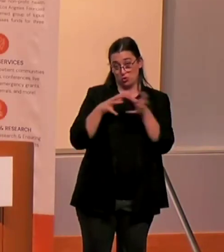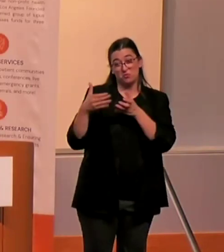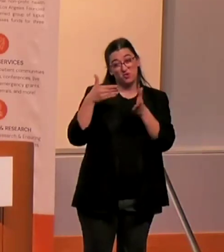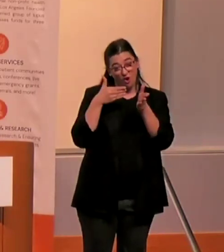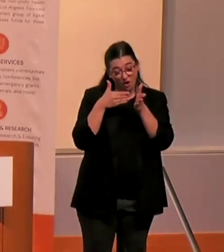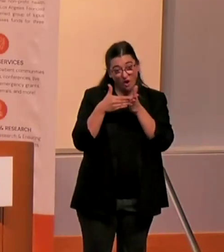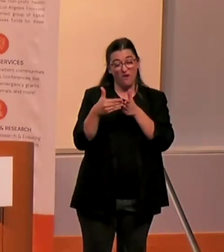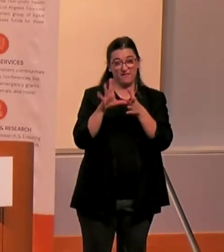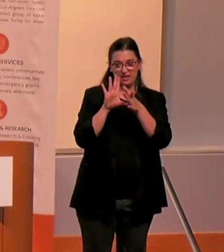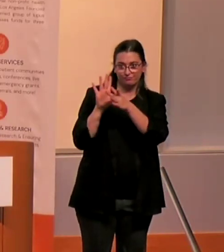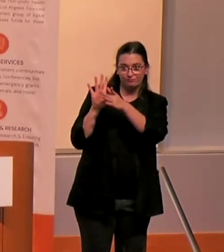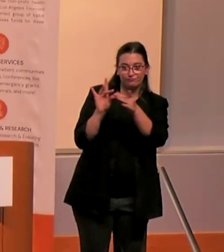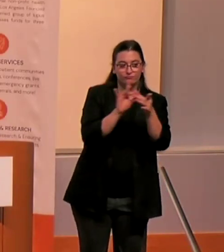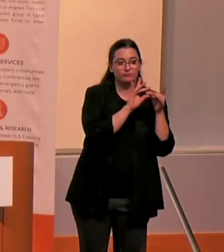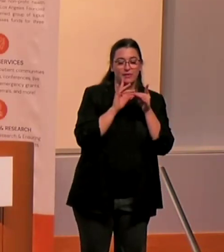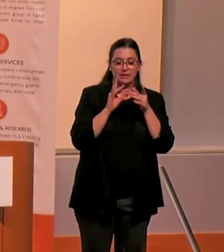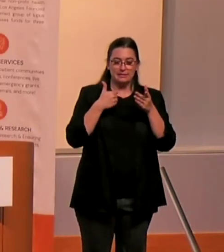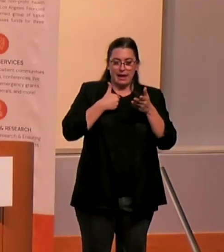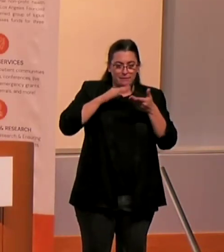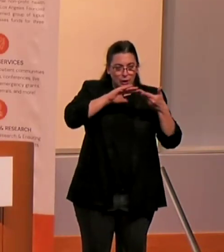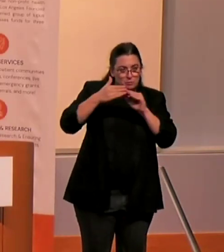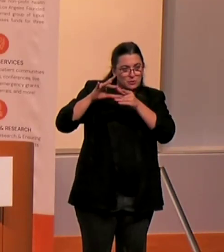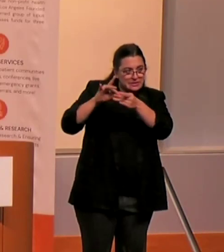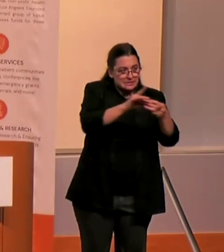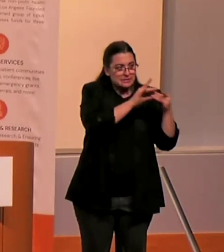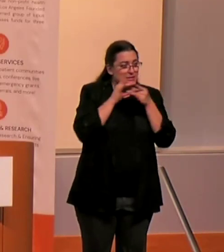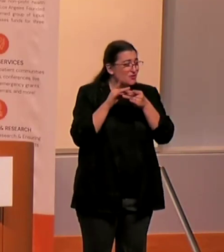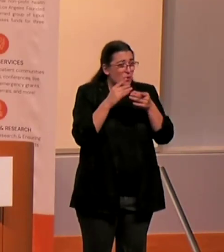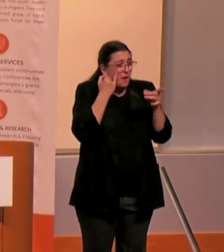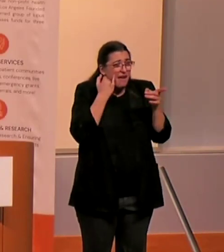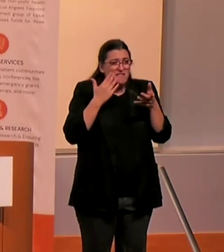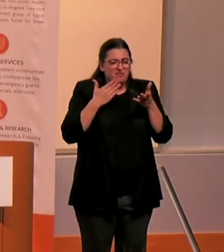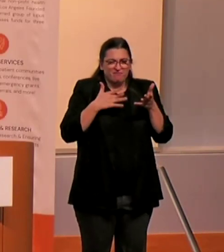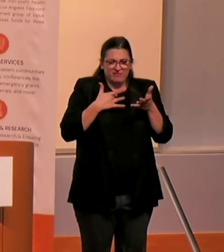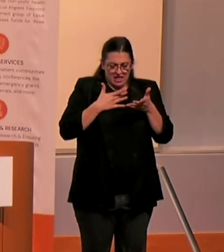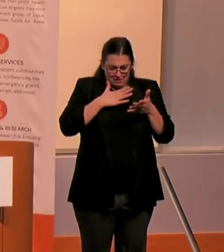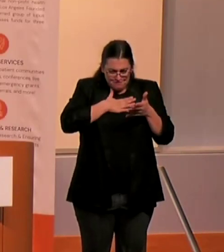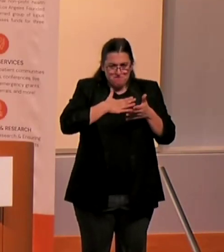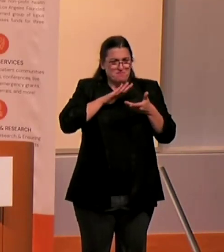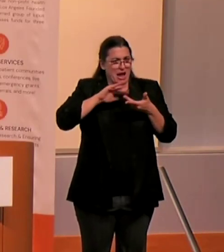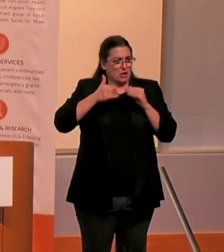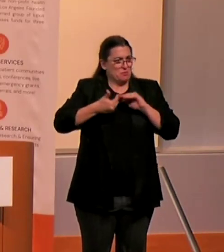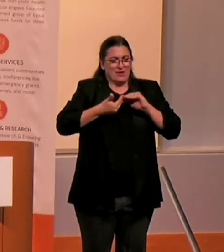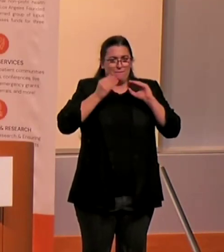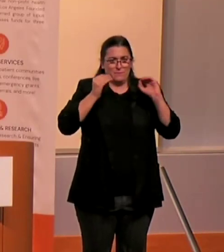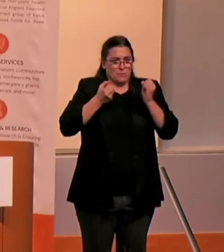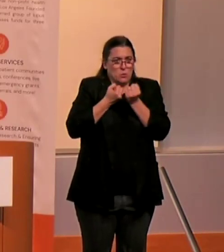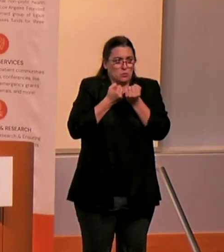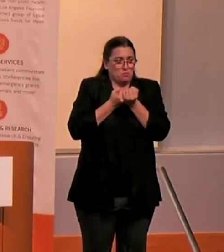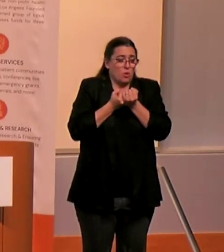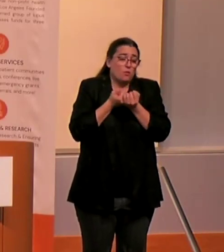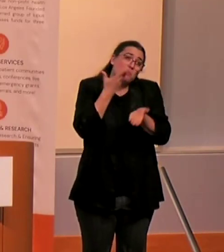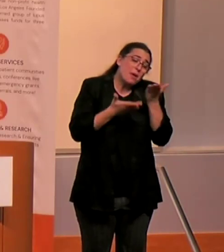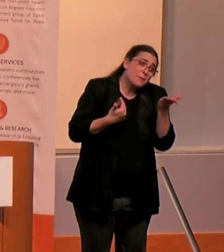that, there's a sense of community. And so if you're not finding it within your own community, I mean, even if you are,